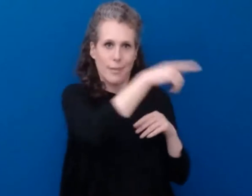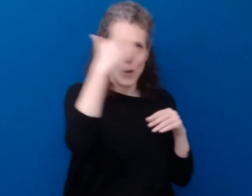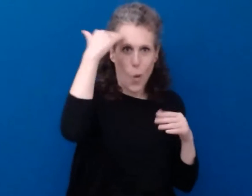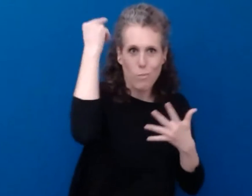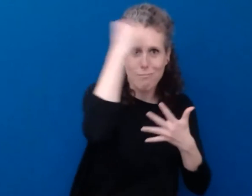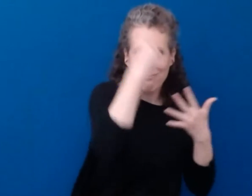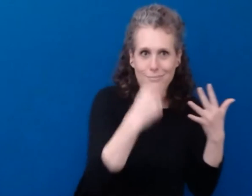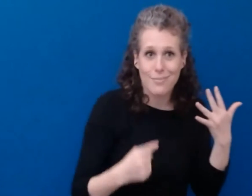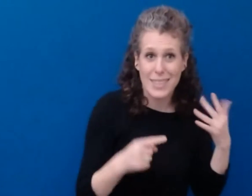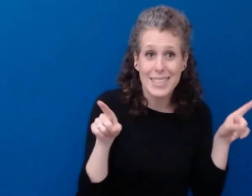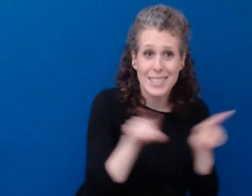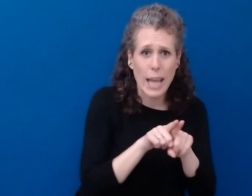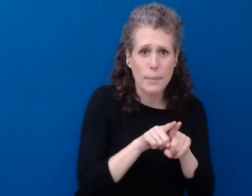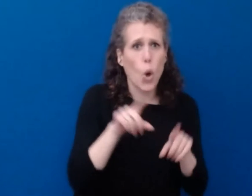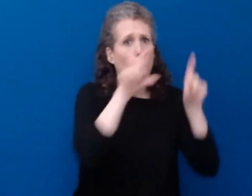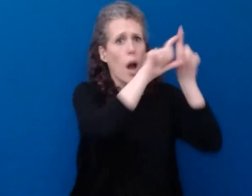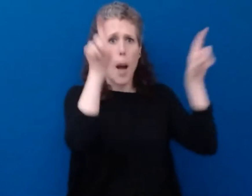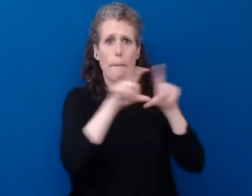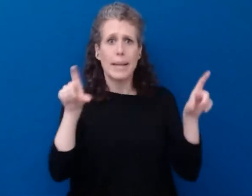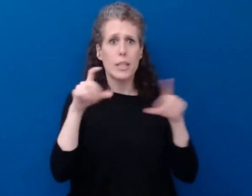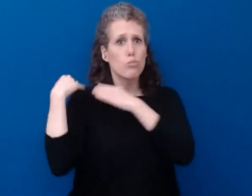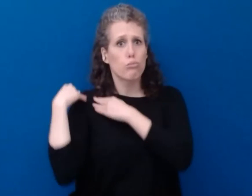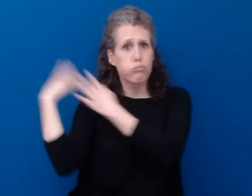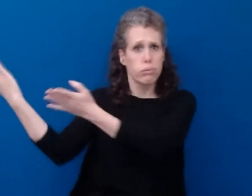an important role here.